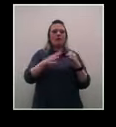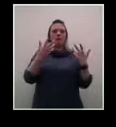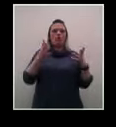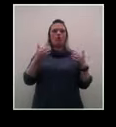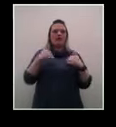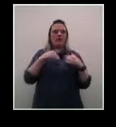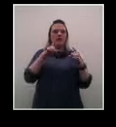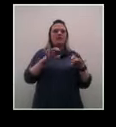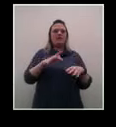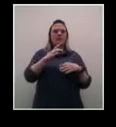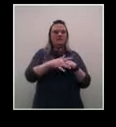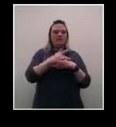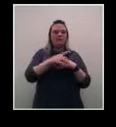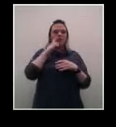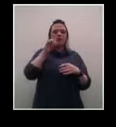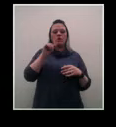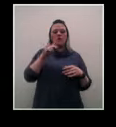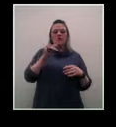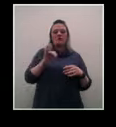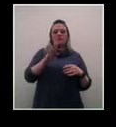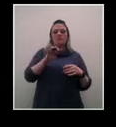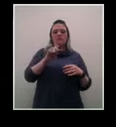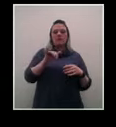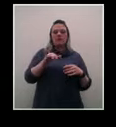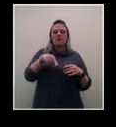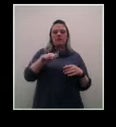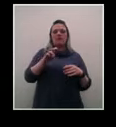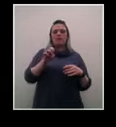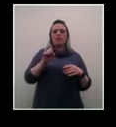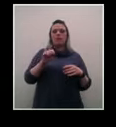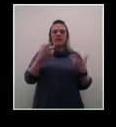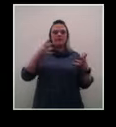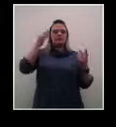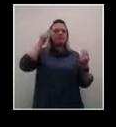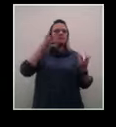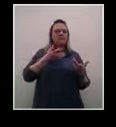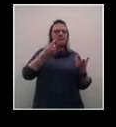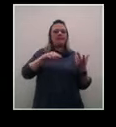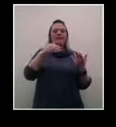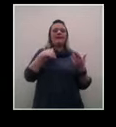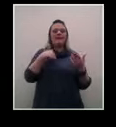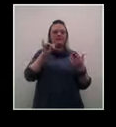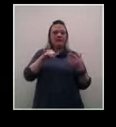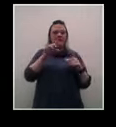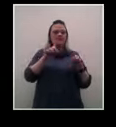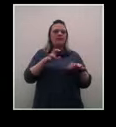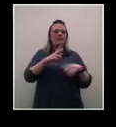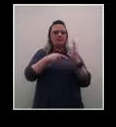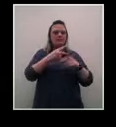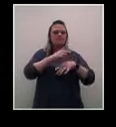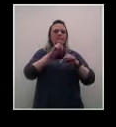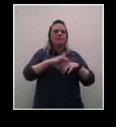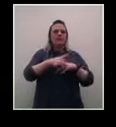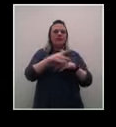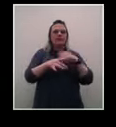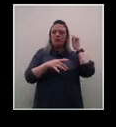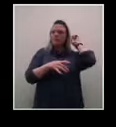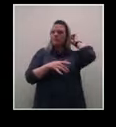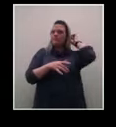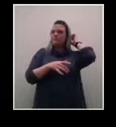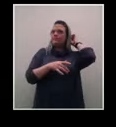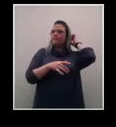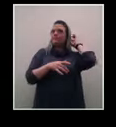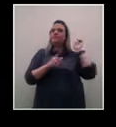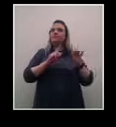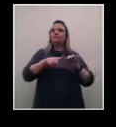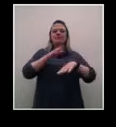antibody testing available. For example, Quest has informed us that they have antibody testing available. But then, I just want to caution